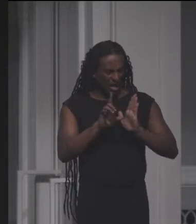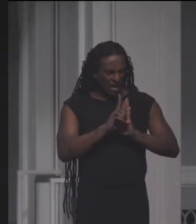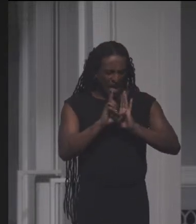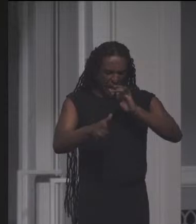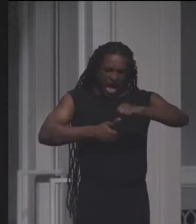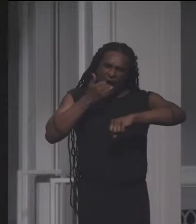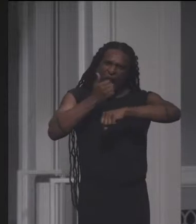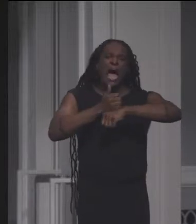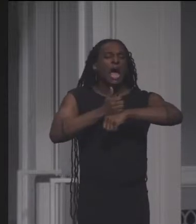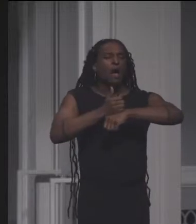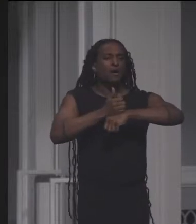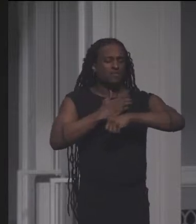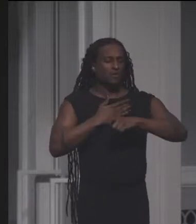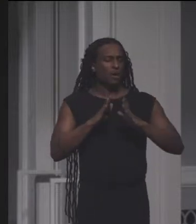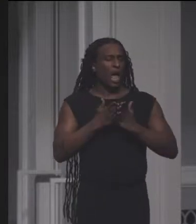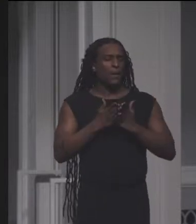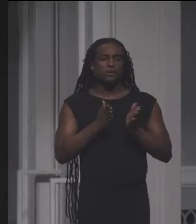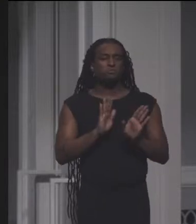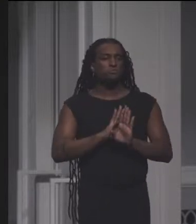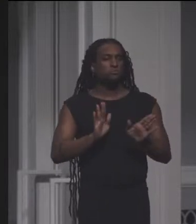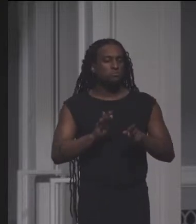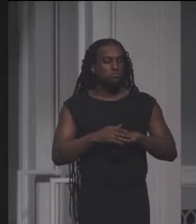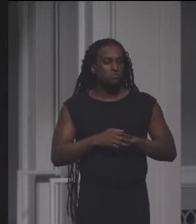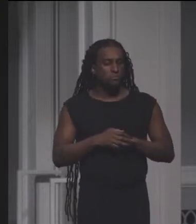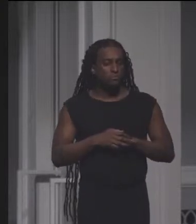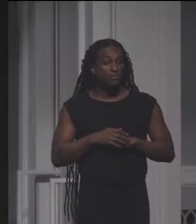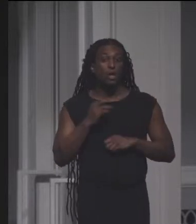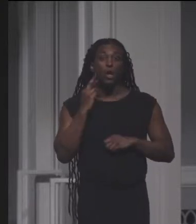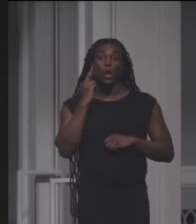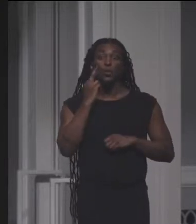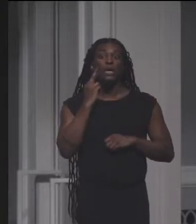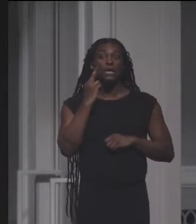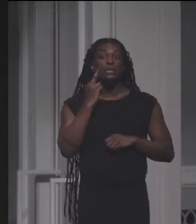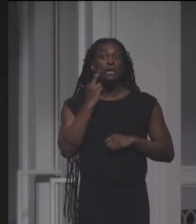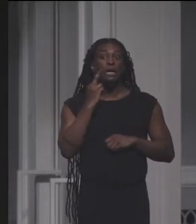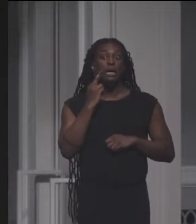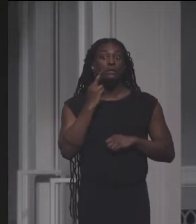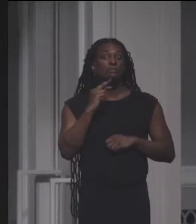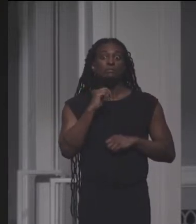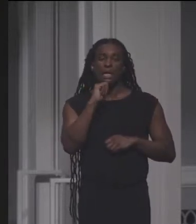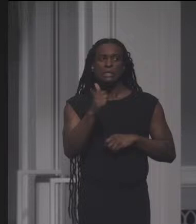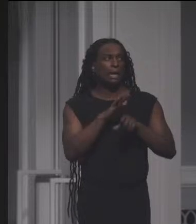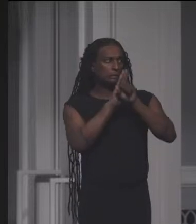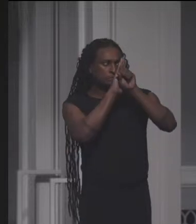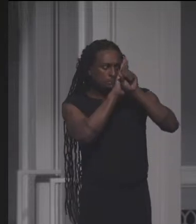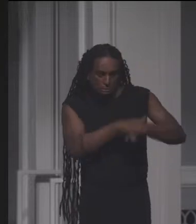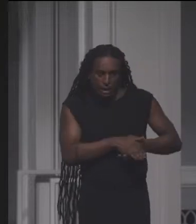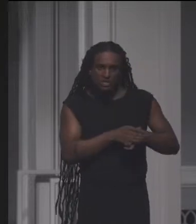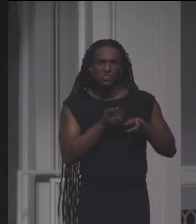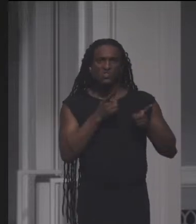that. And partly they don't base their identities on that because they're not oppressed for it. And